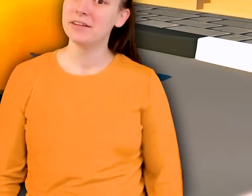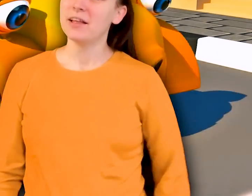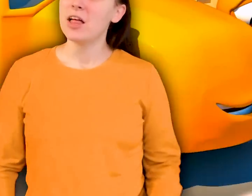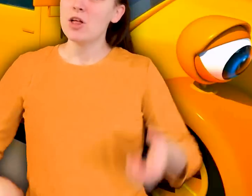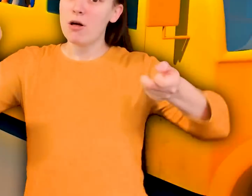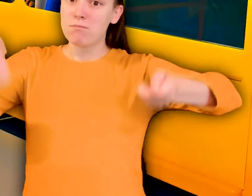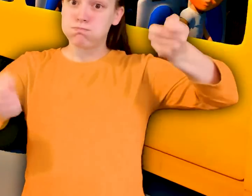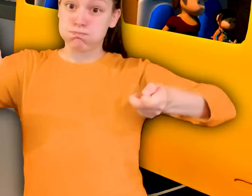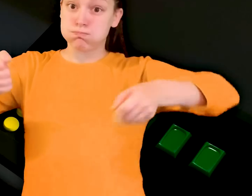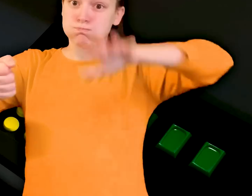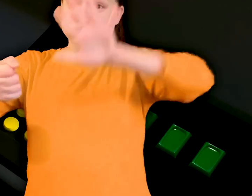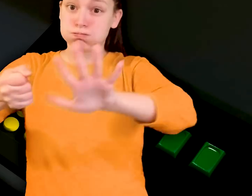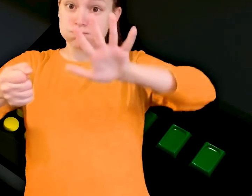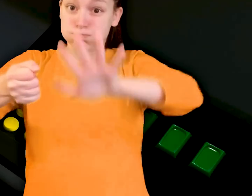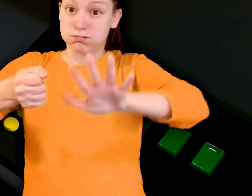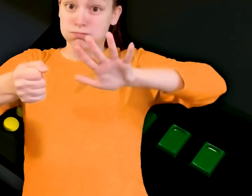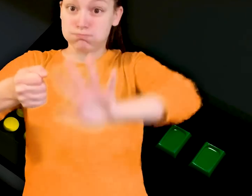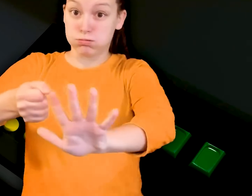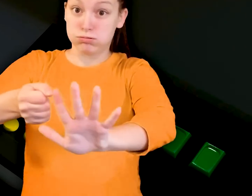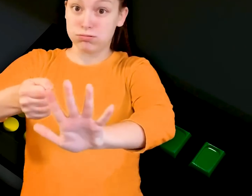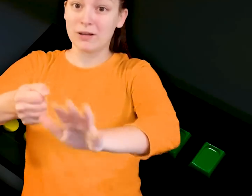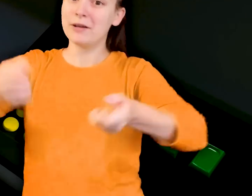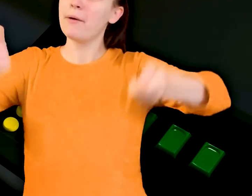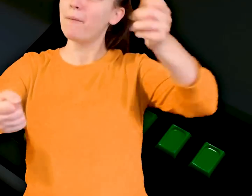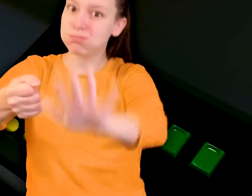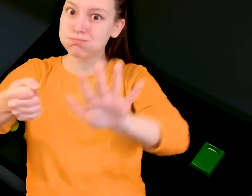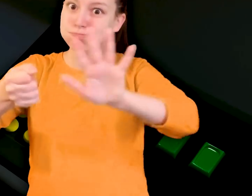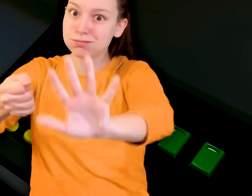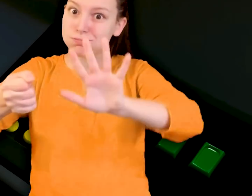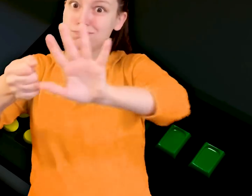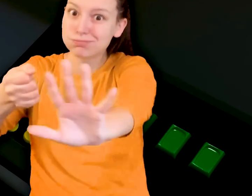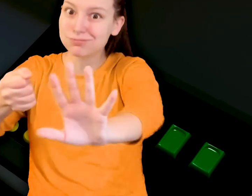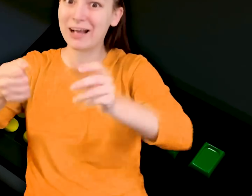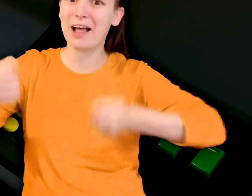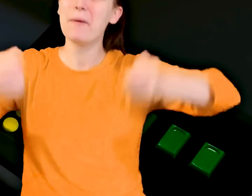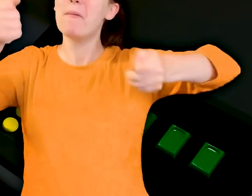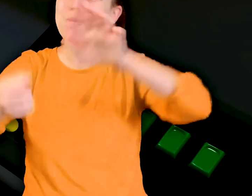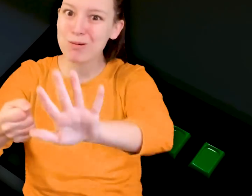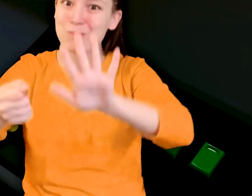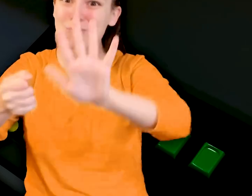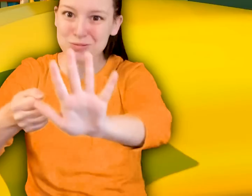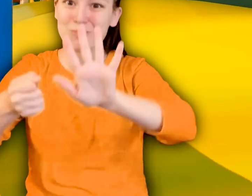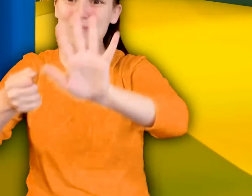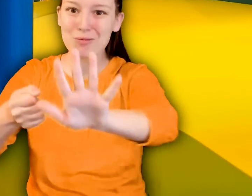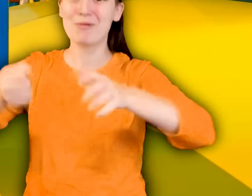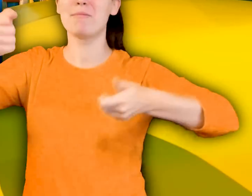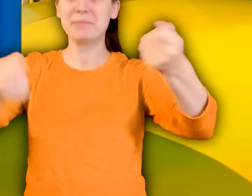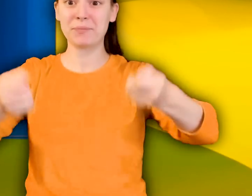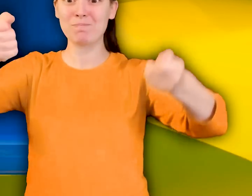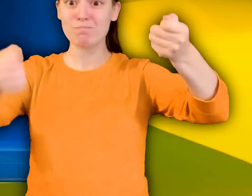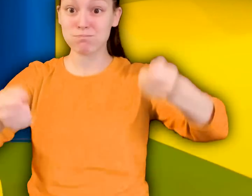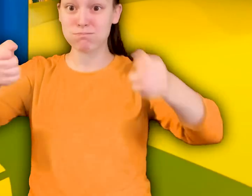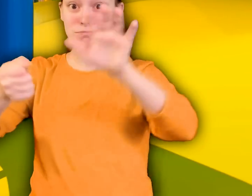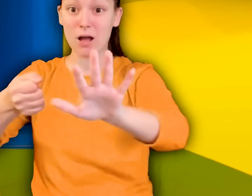the horn on the bus goes beep beep beep beep beep beep beep beep